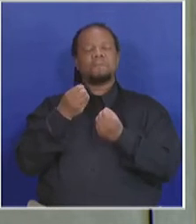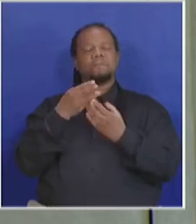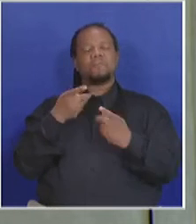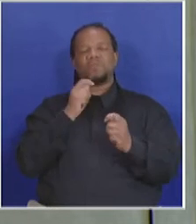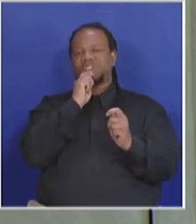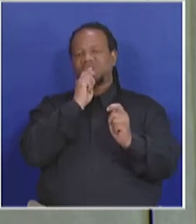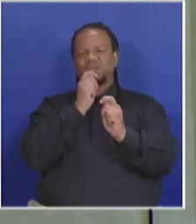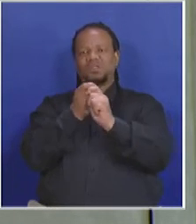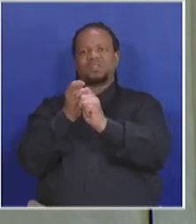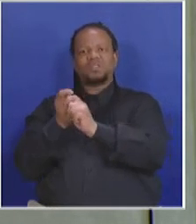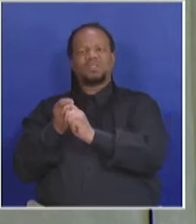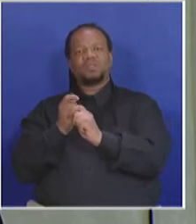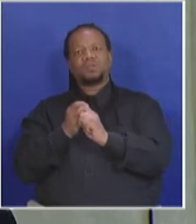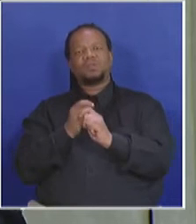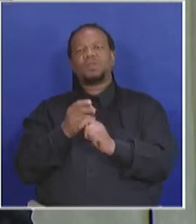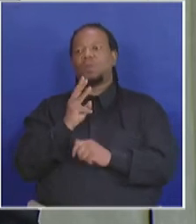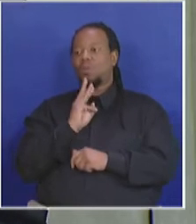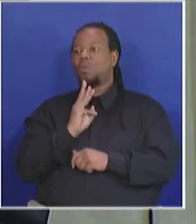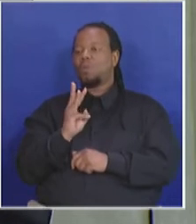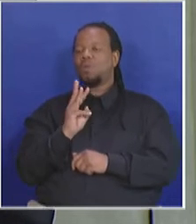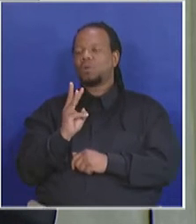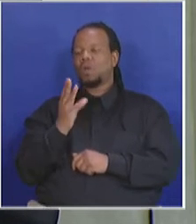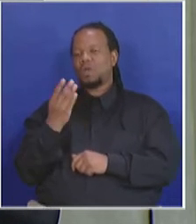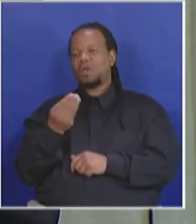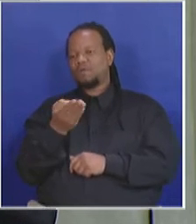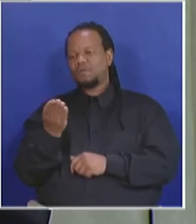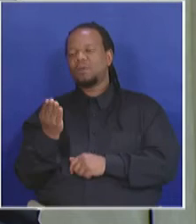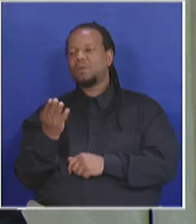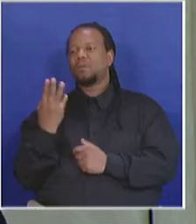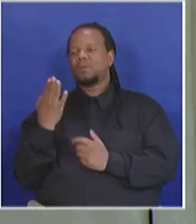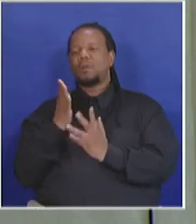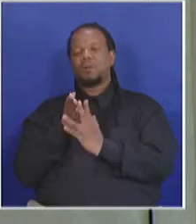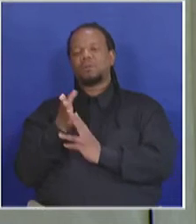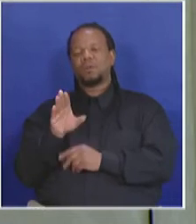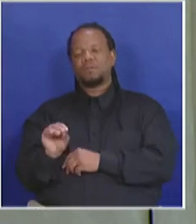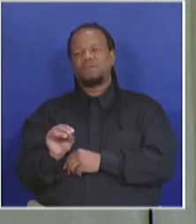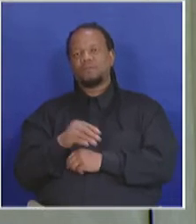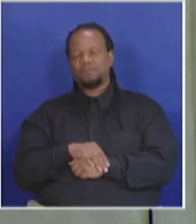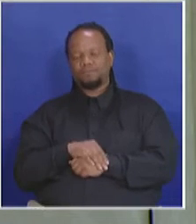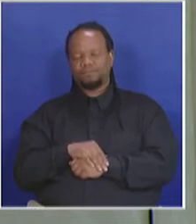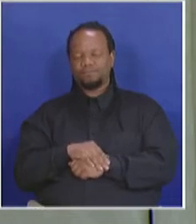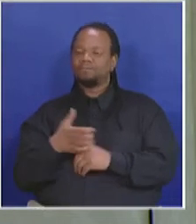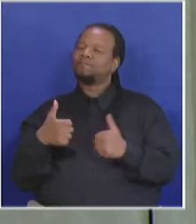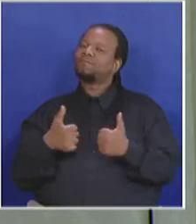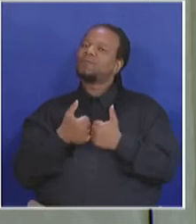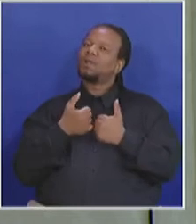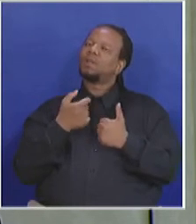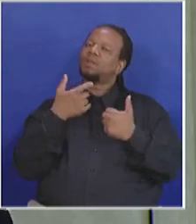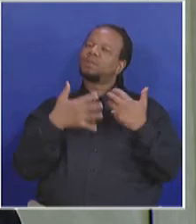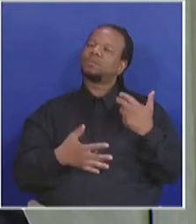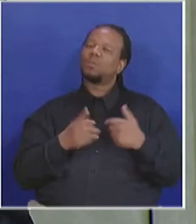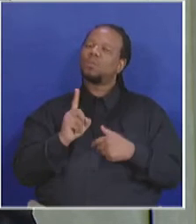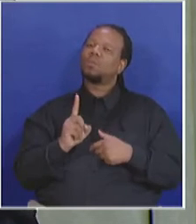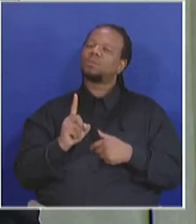pipe of water and people does access water in that regard. However, our challenges remains on the